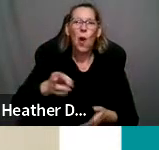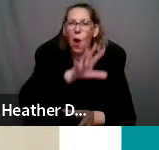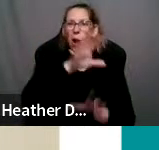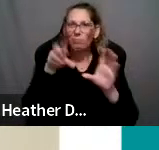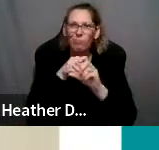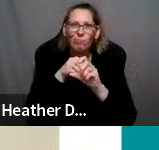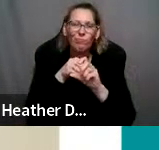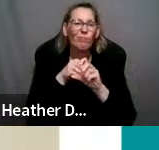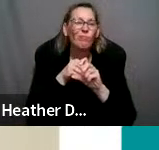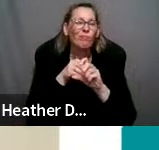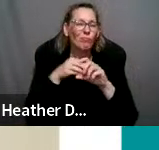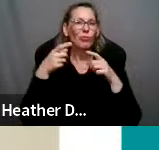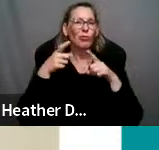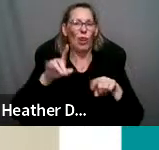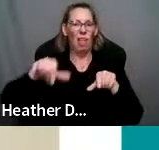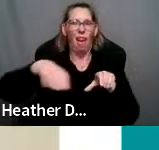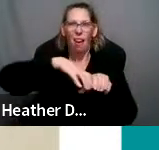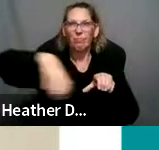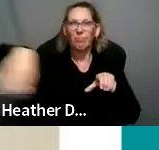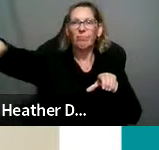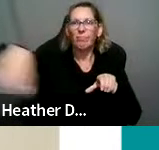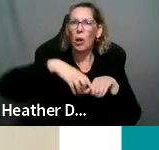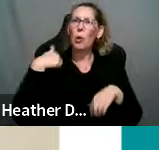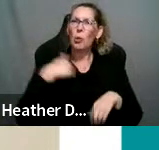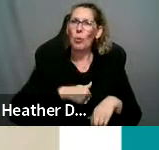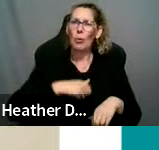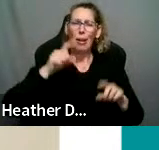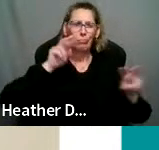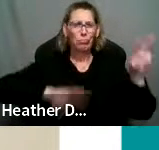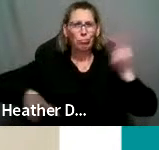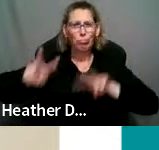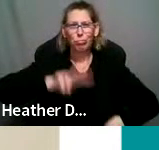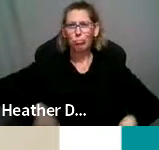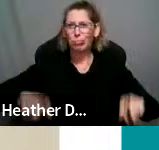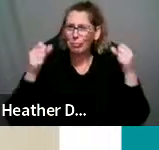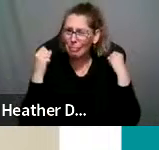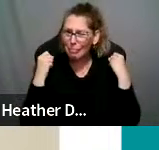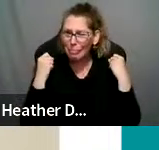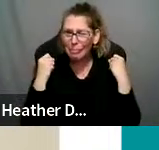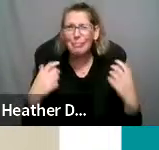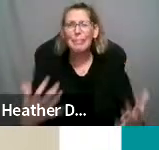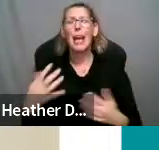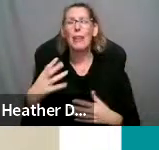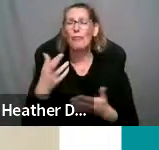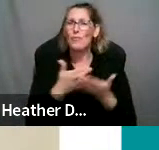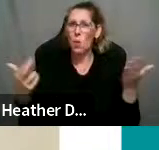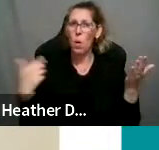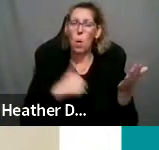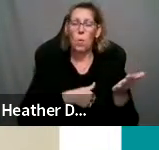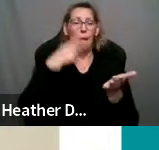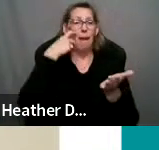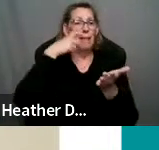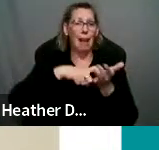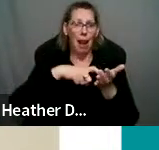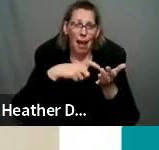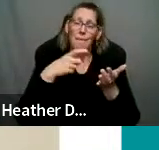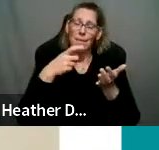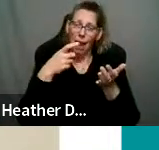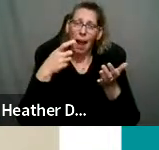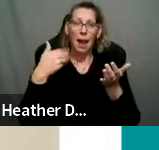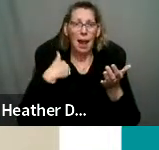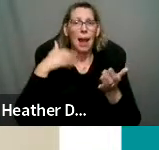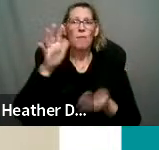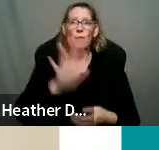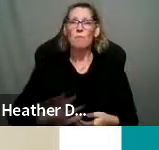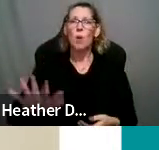corridor. We have looked at hundreds of resources. We have identified that there are